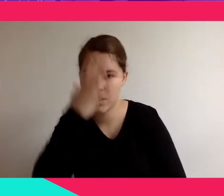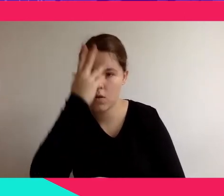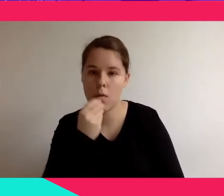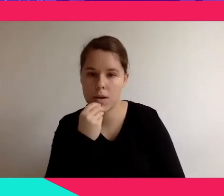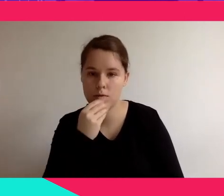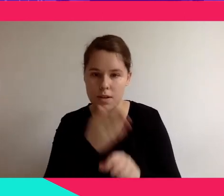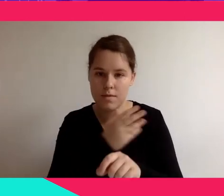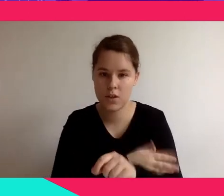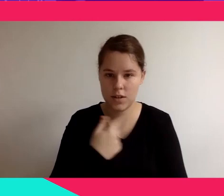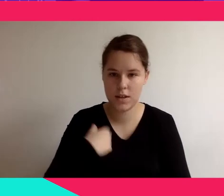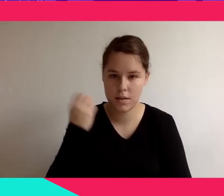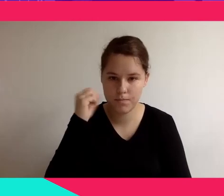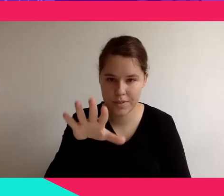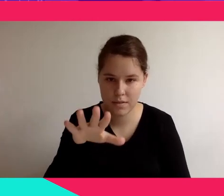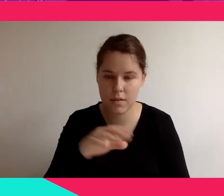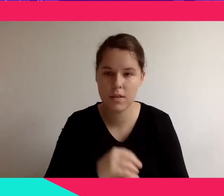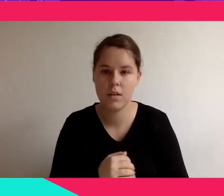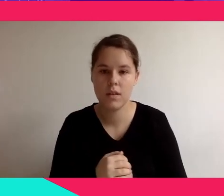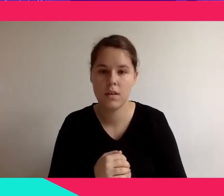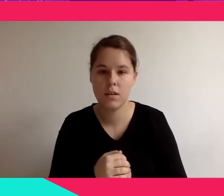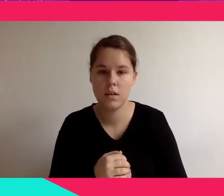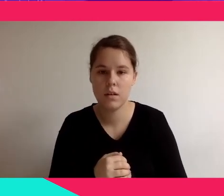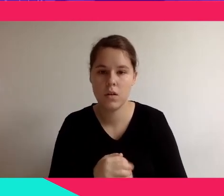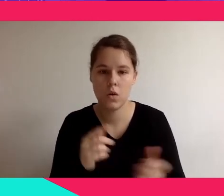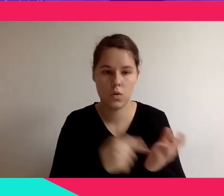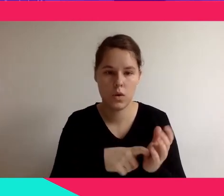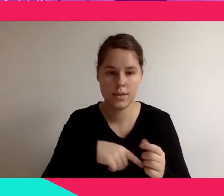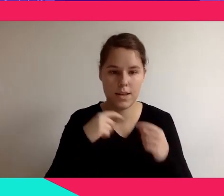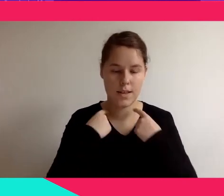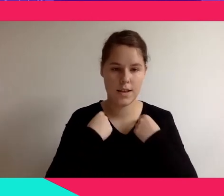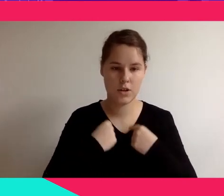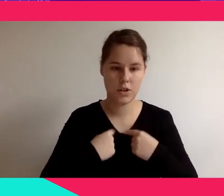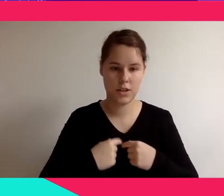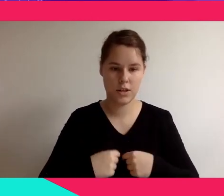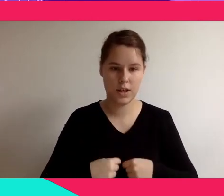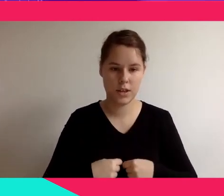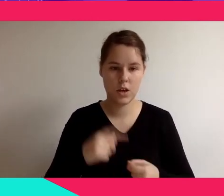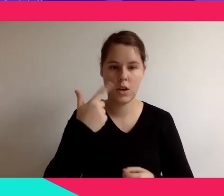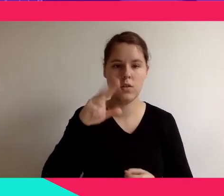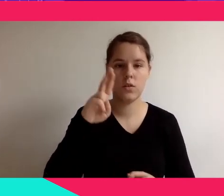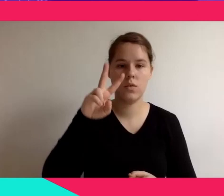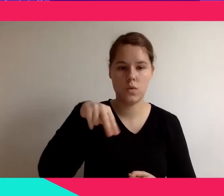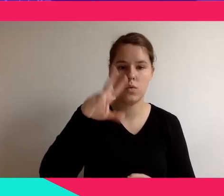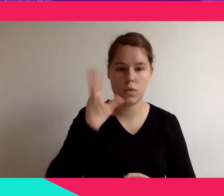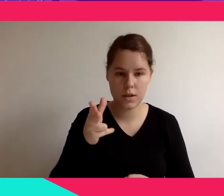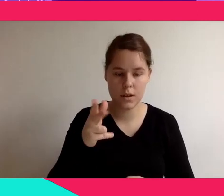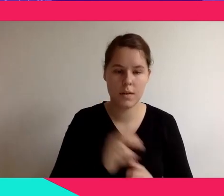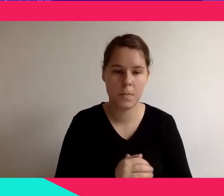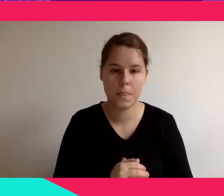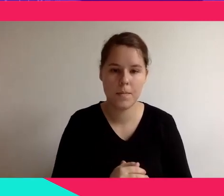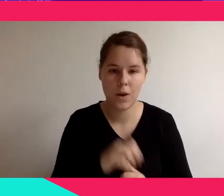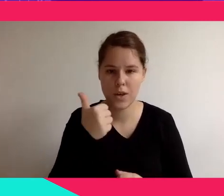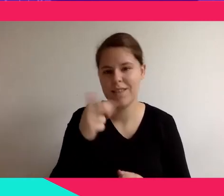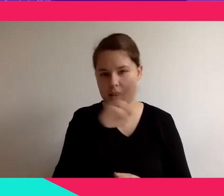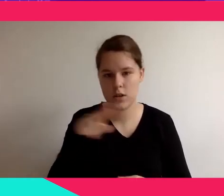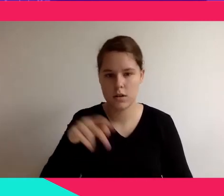necklace printed in one piece, where you close the necklace by getting the ball through the hoop, as